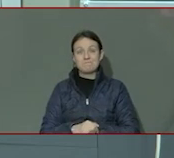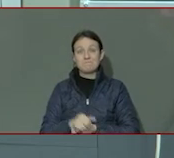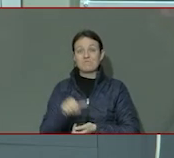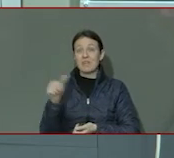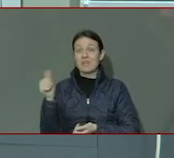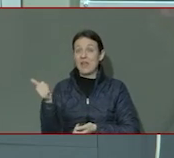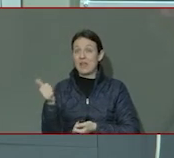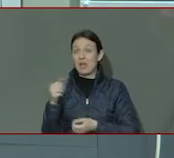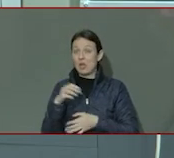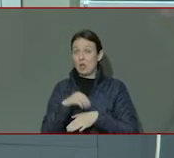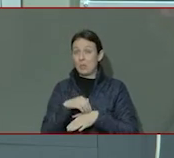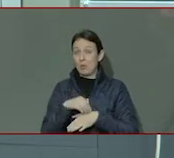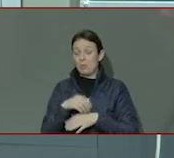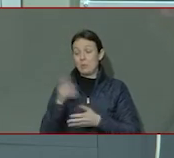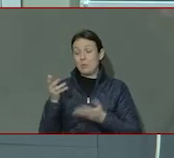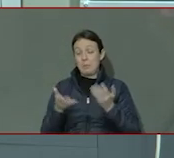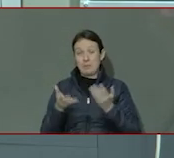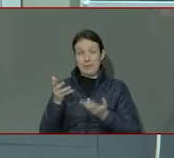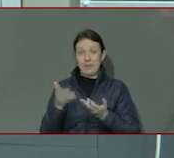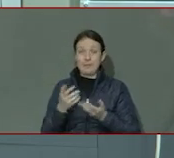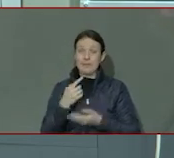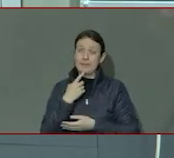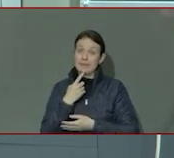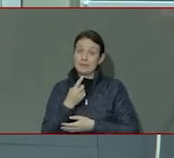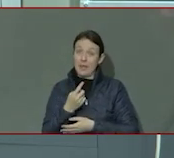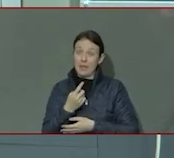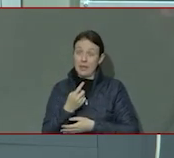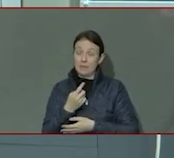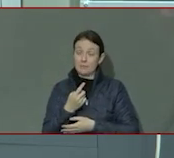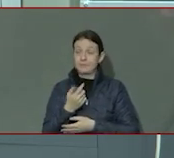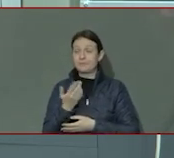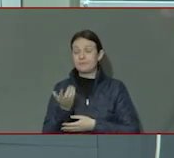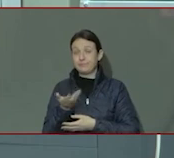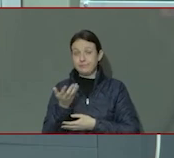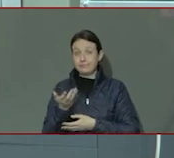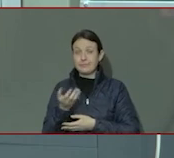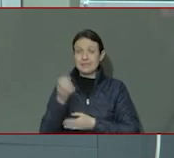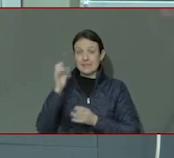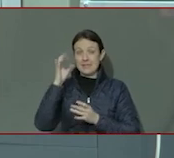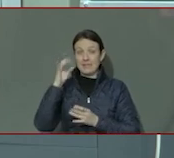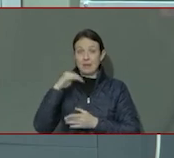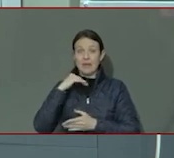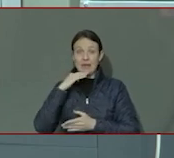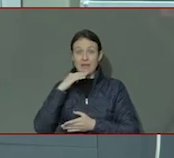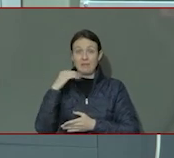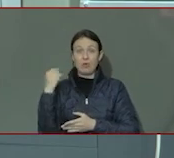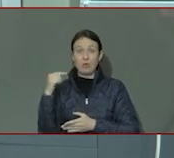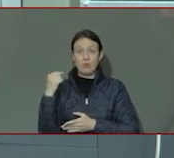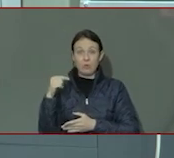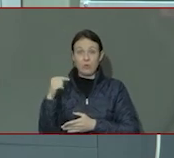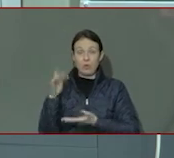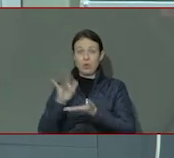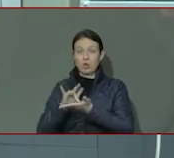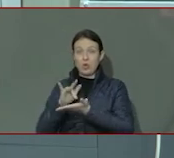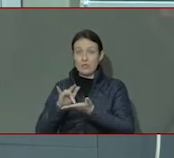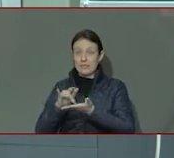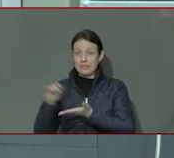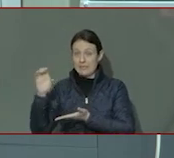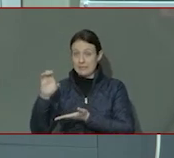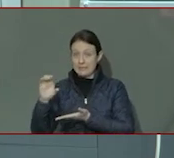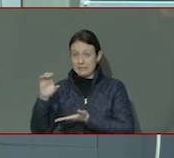is because you could say to me, yeah, but you have enough information to calculate the concentration of the